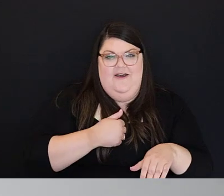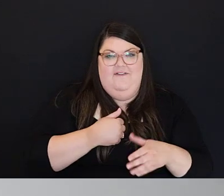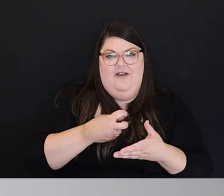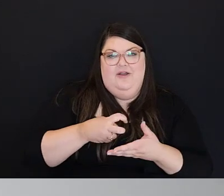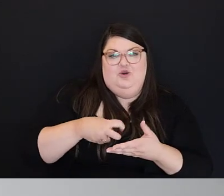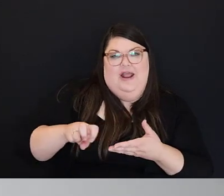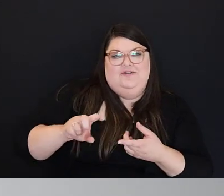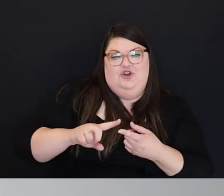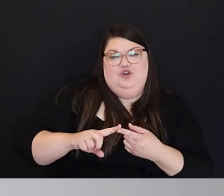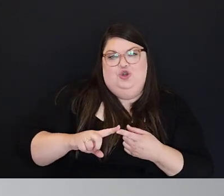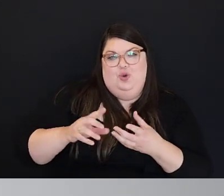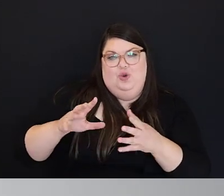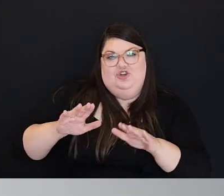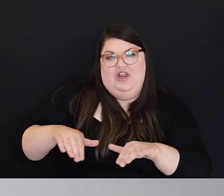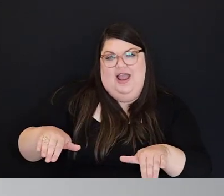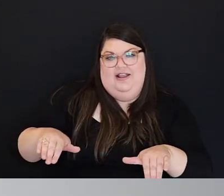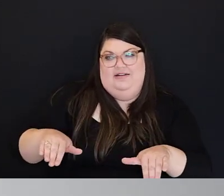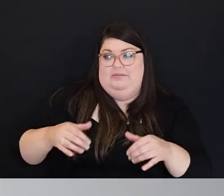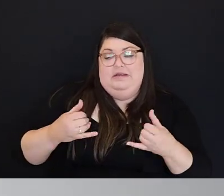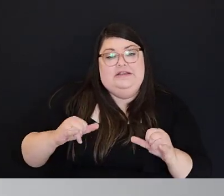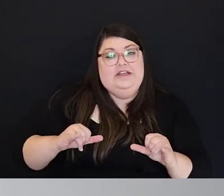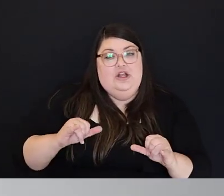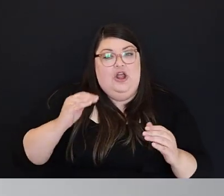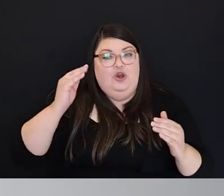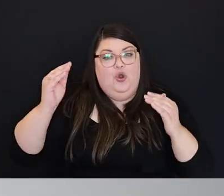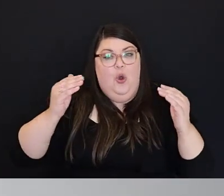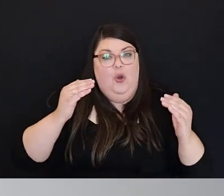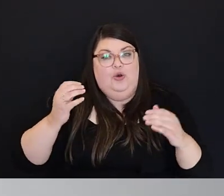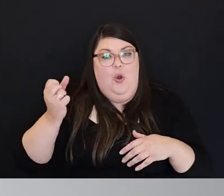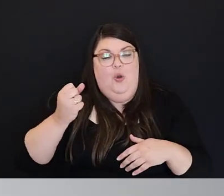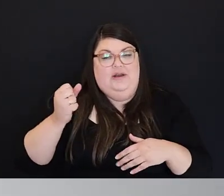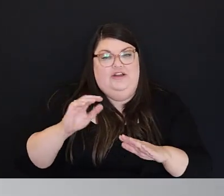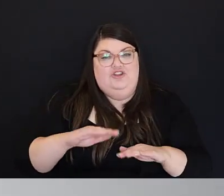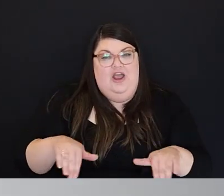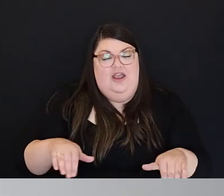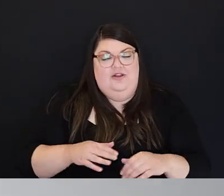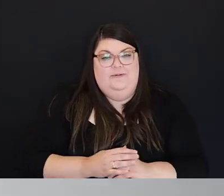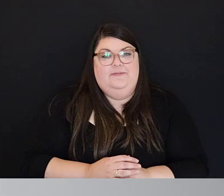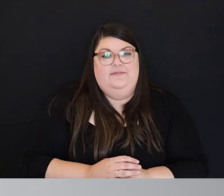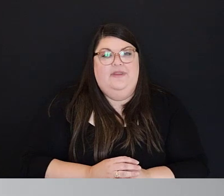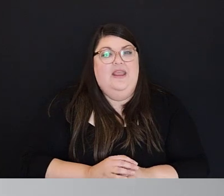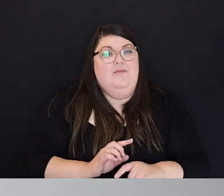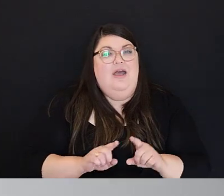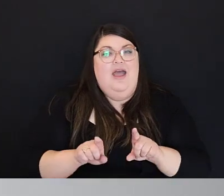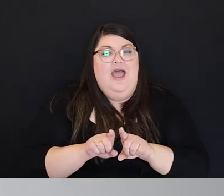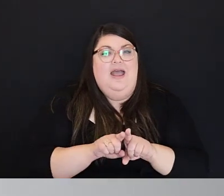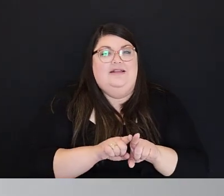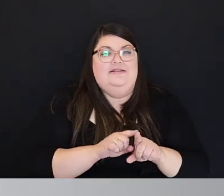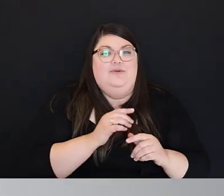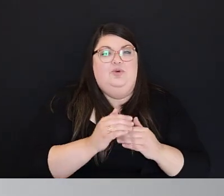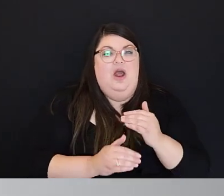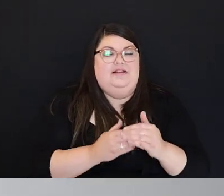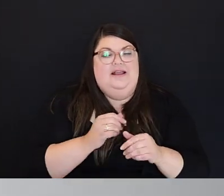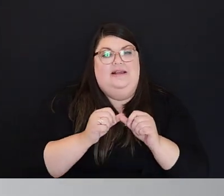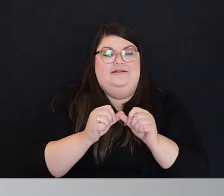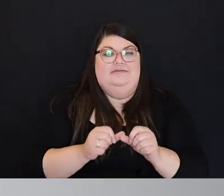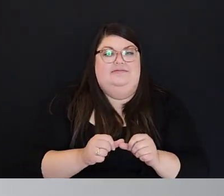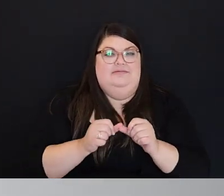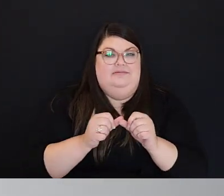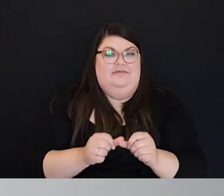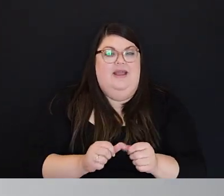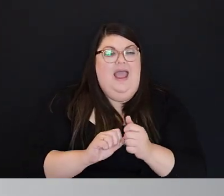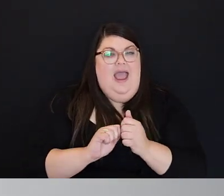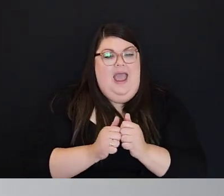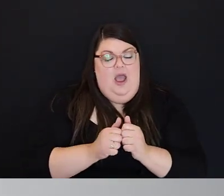into the pillow and I could still be an adult holding the child. And then as the process kind of progressed, how